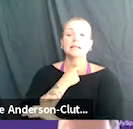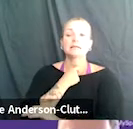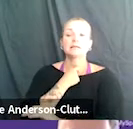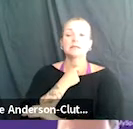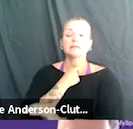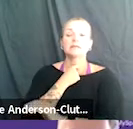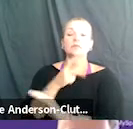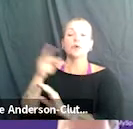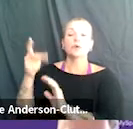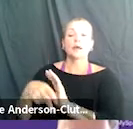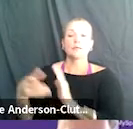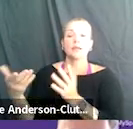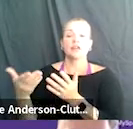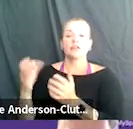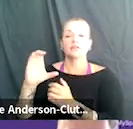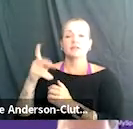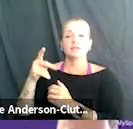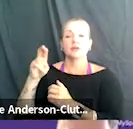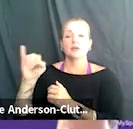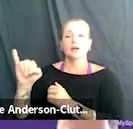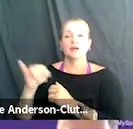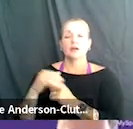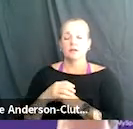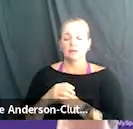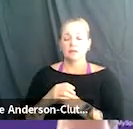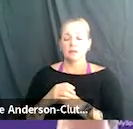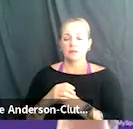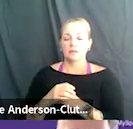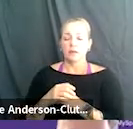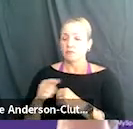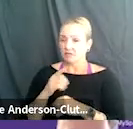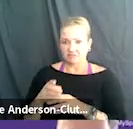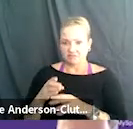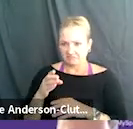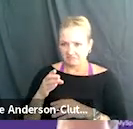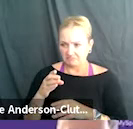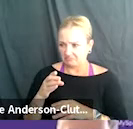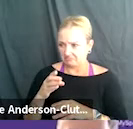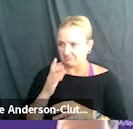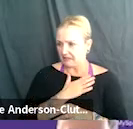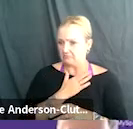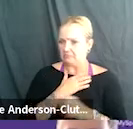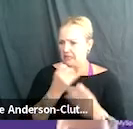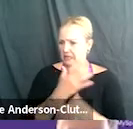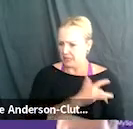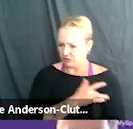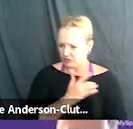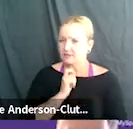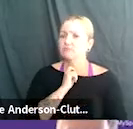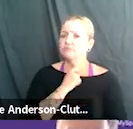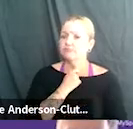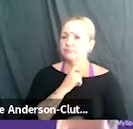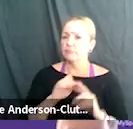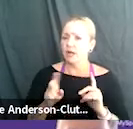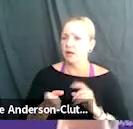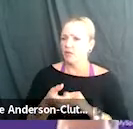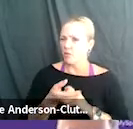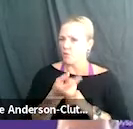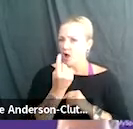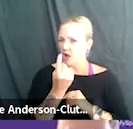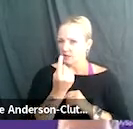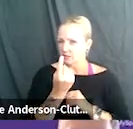in the past 30 years referred to me for selective mutism who was completely frozen and prompt dependent in